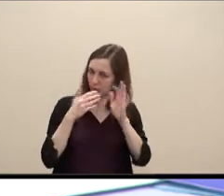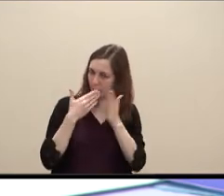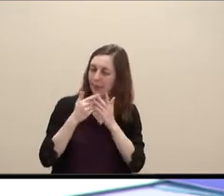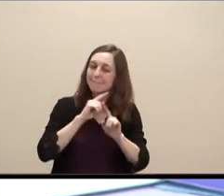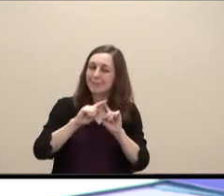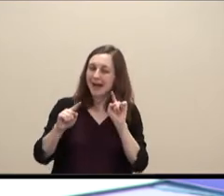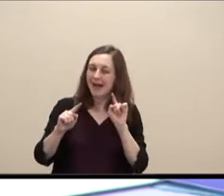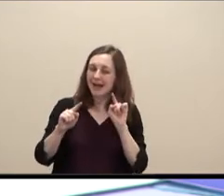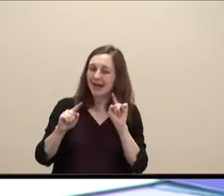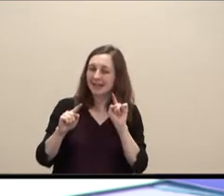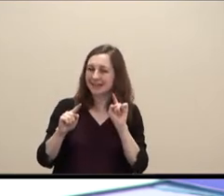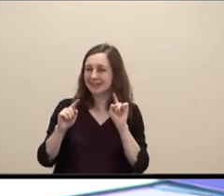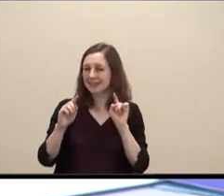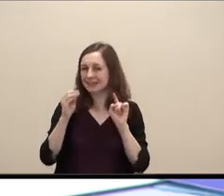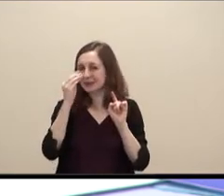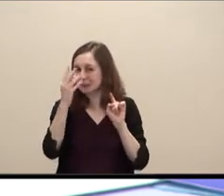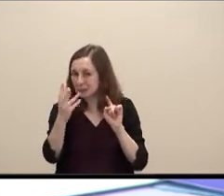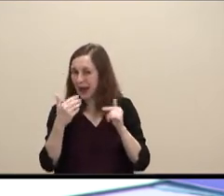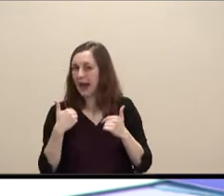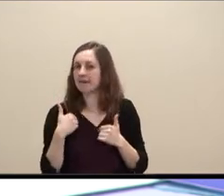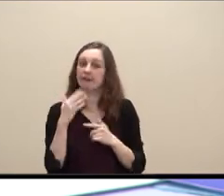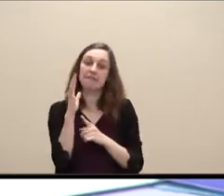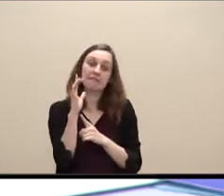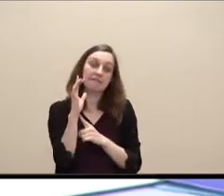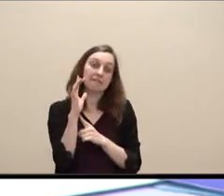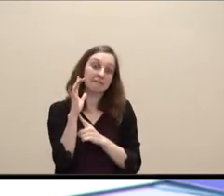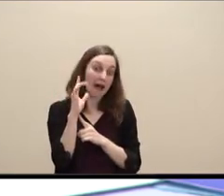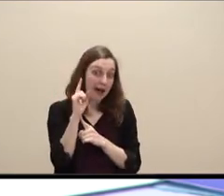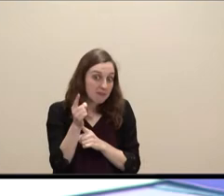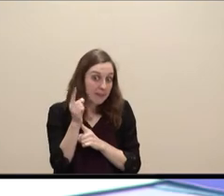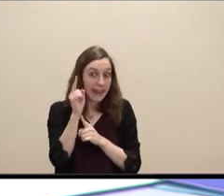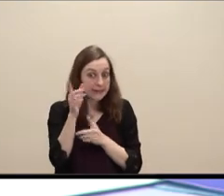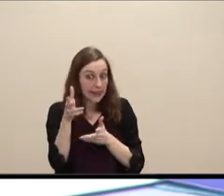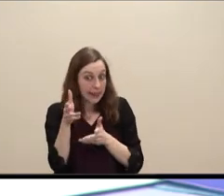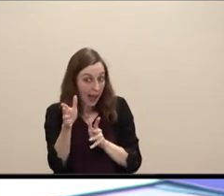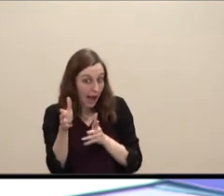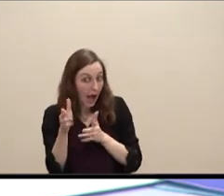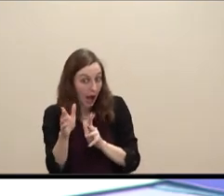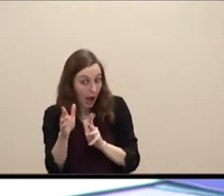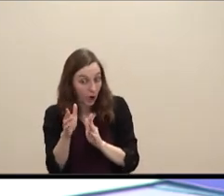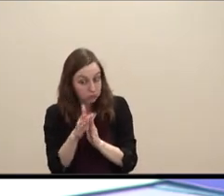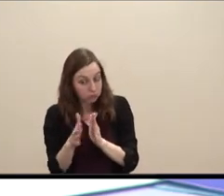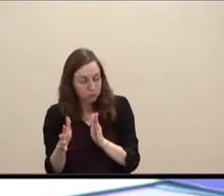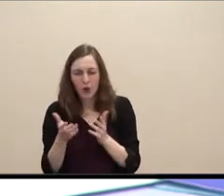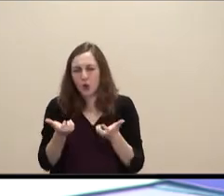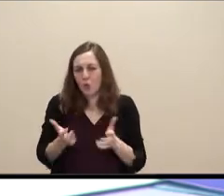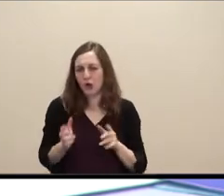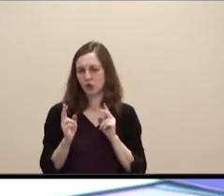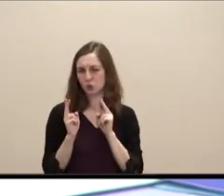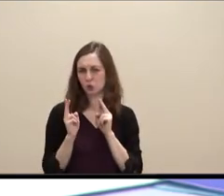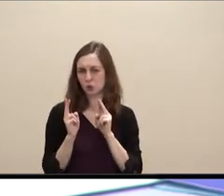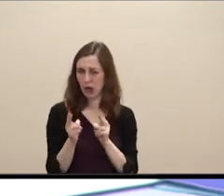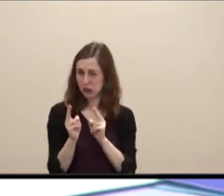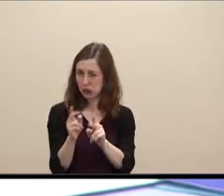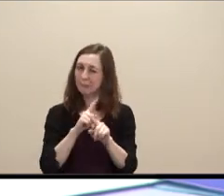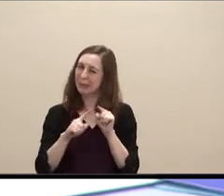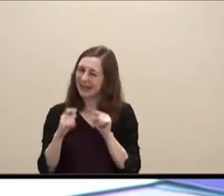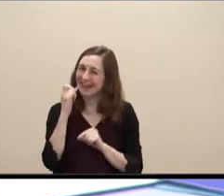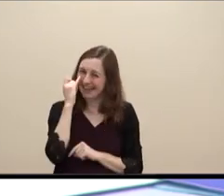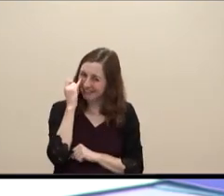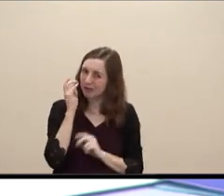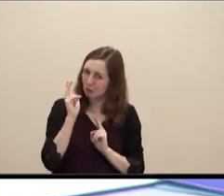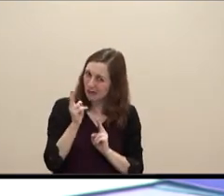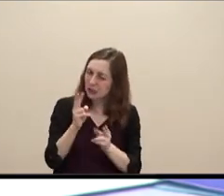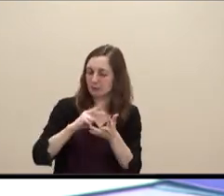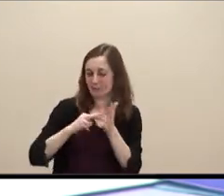have 5 minutes allotted here for some questions and answers, and if we start rushing you, it's because we need to keep moving and we